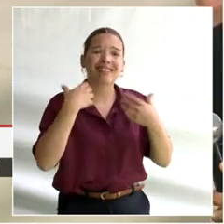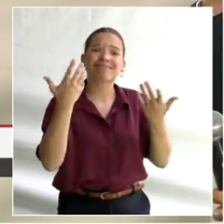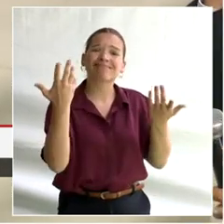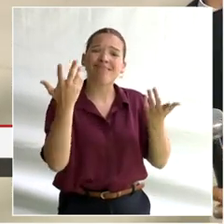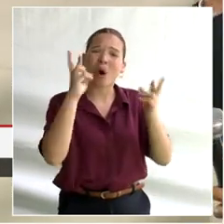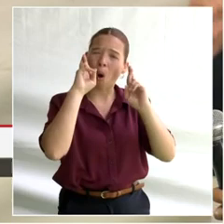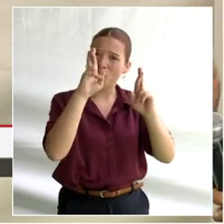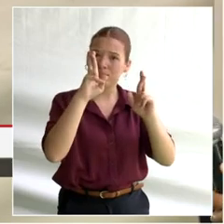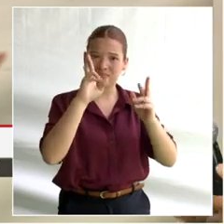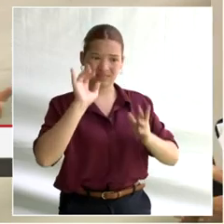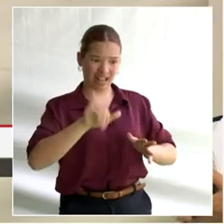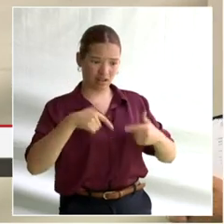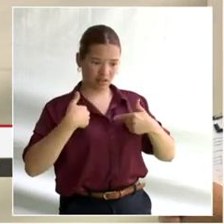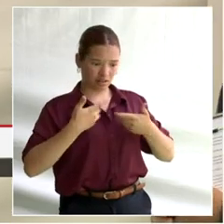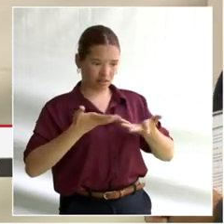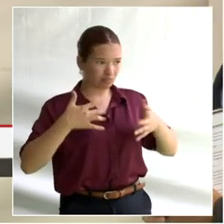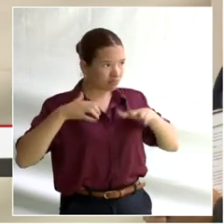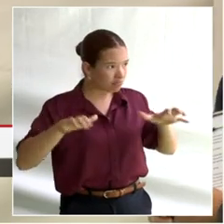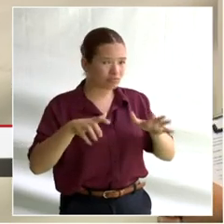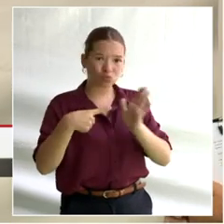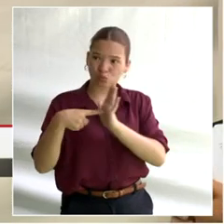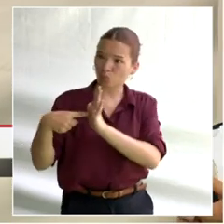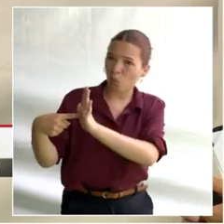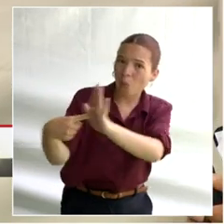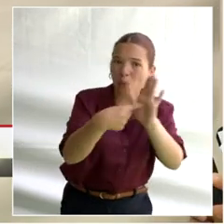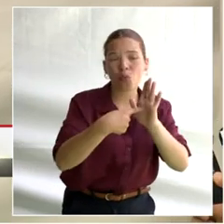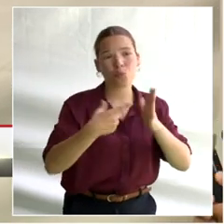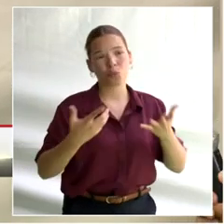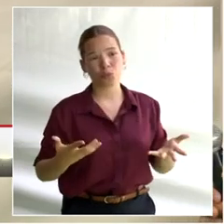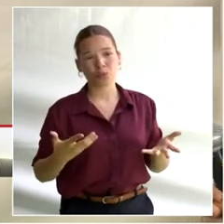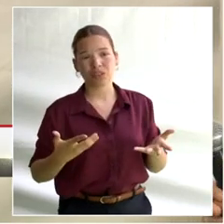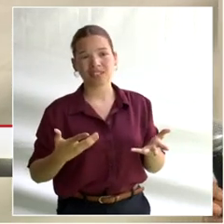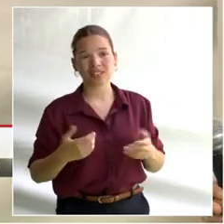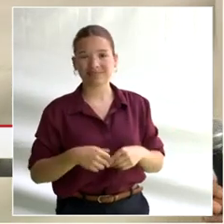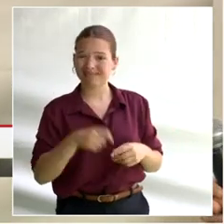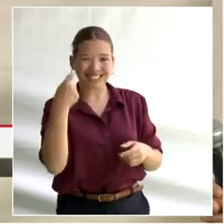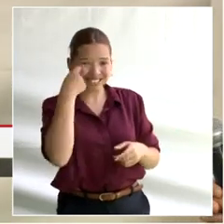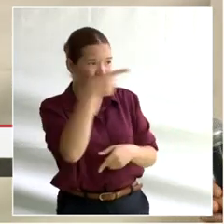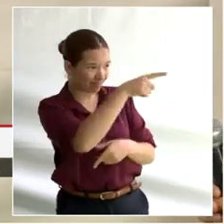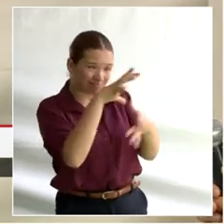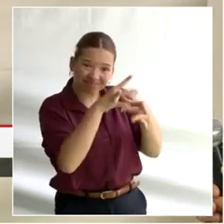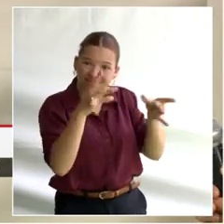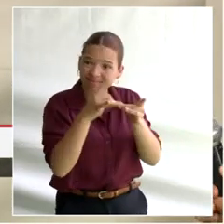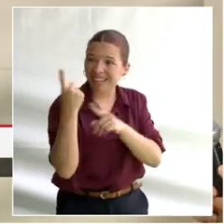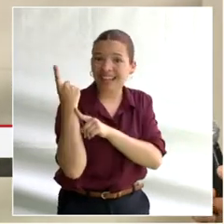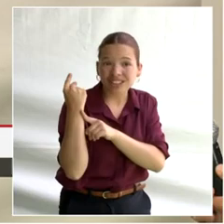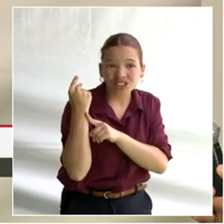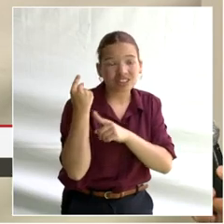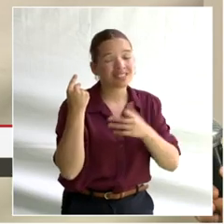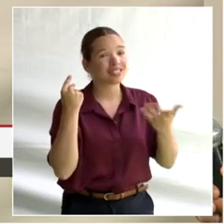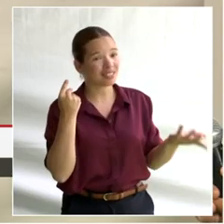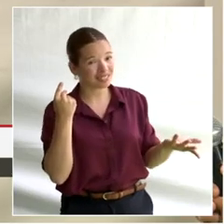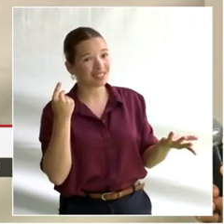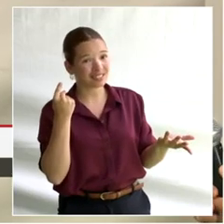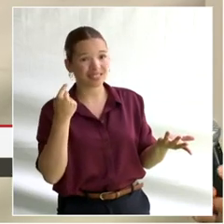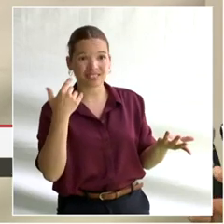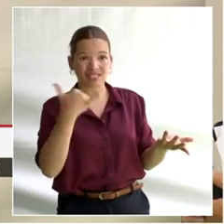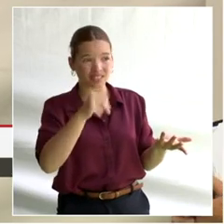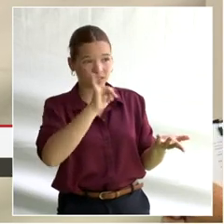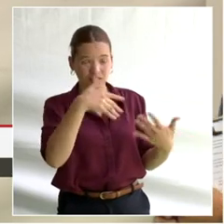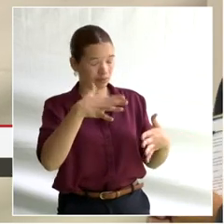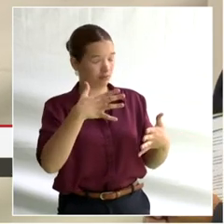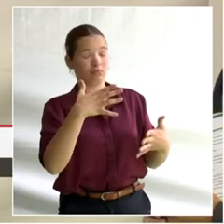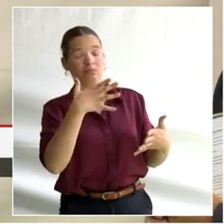and of course, as you said, last year was an event which changed my life because,